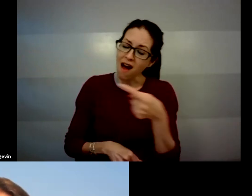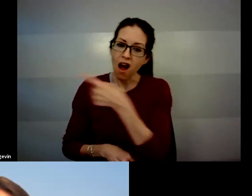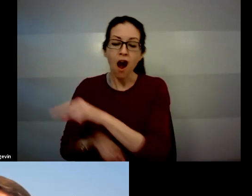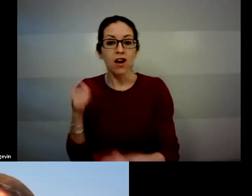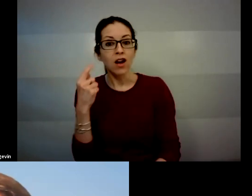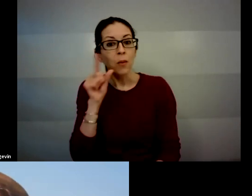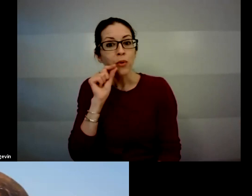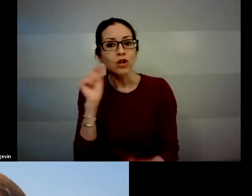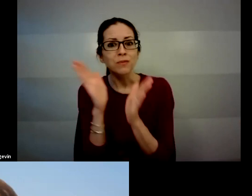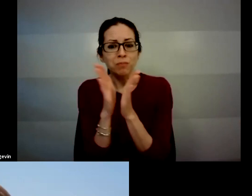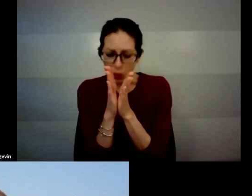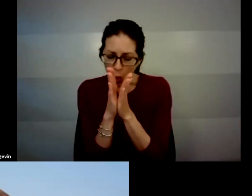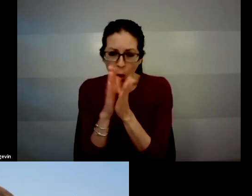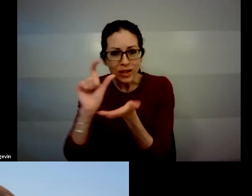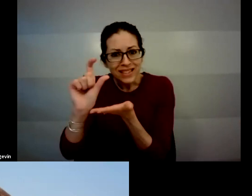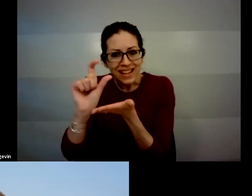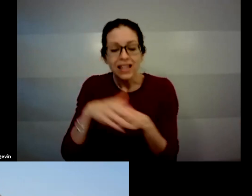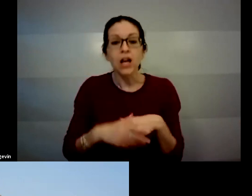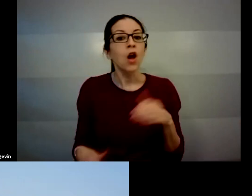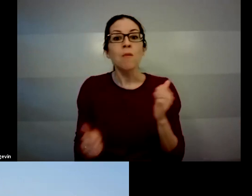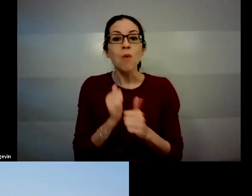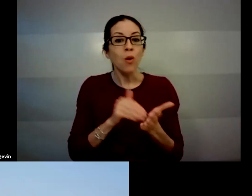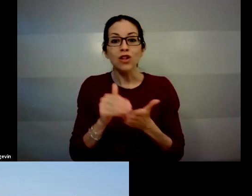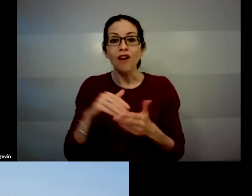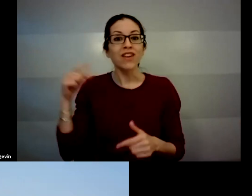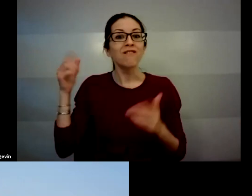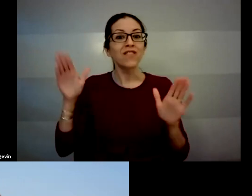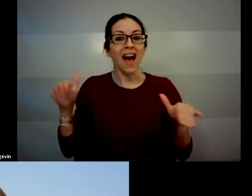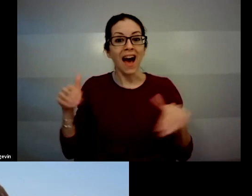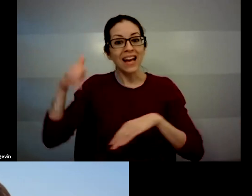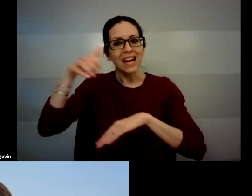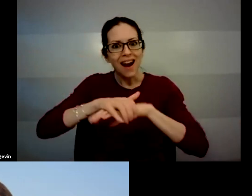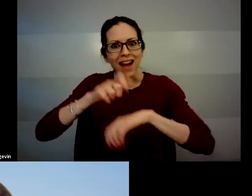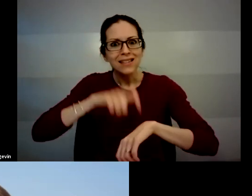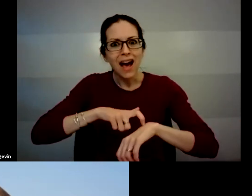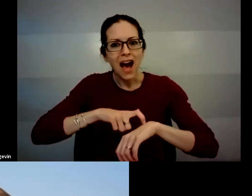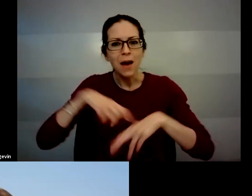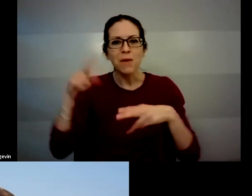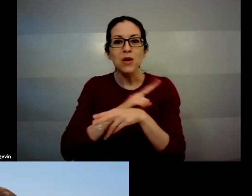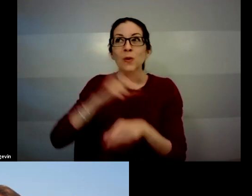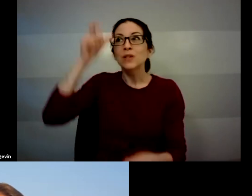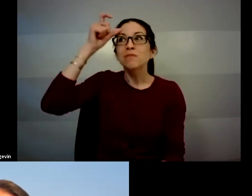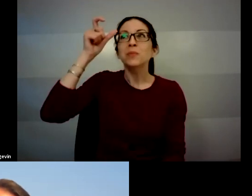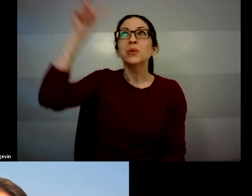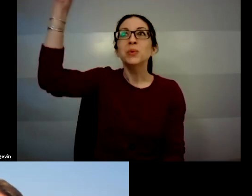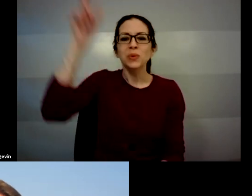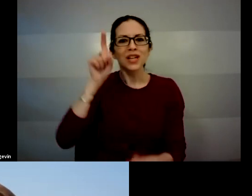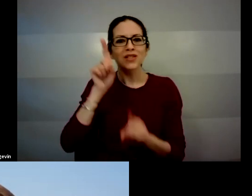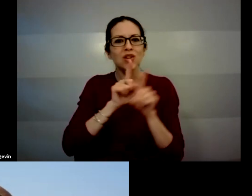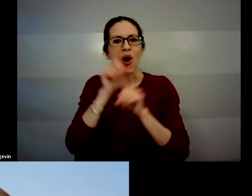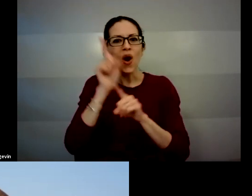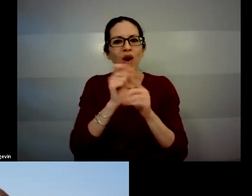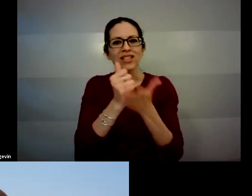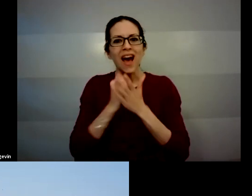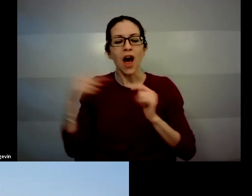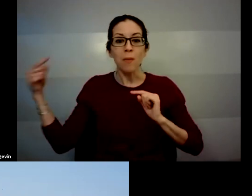at night, which most people don't know, and they use the moon and the stars to help navigate. But when they come through areas with cities and a